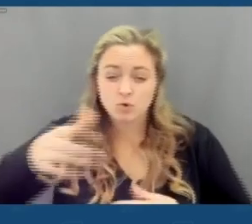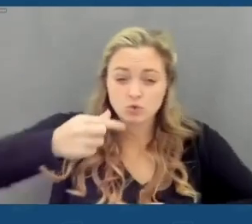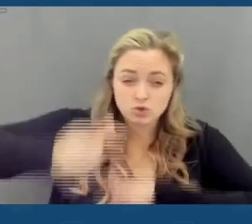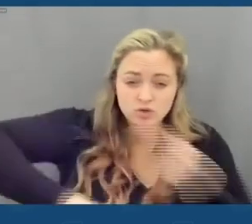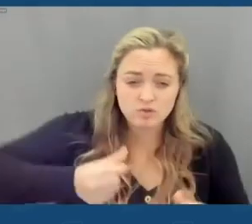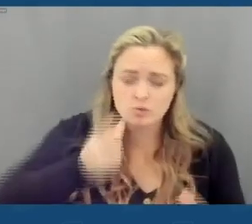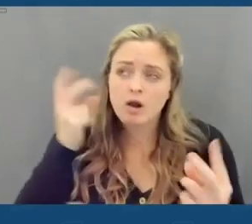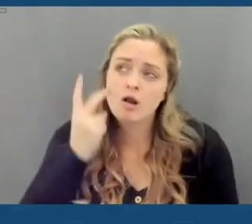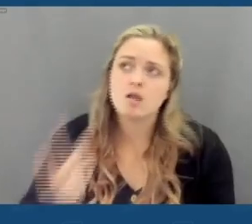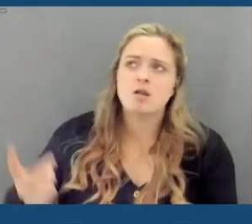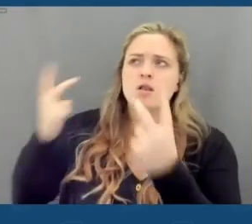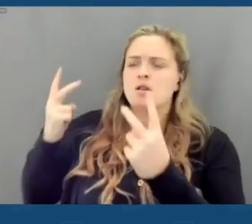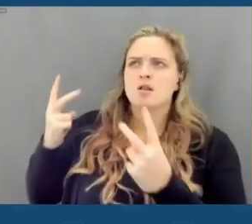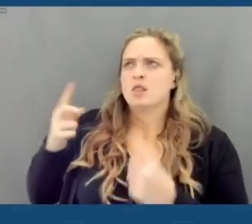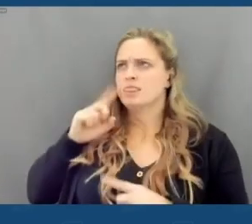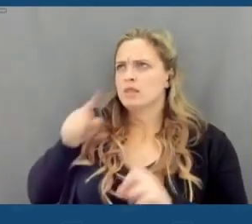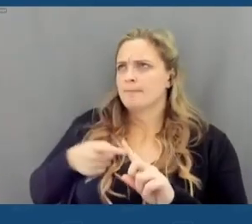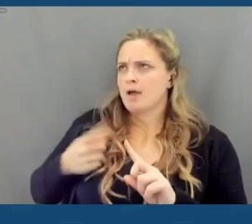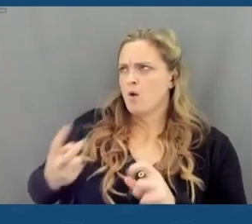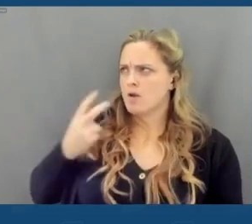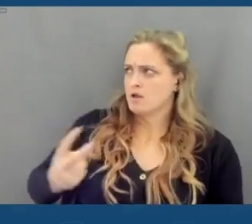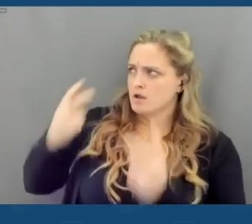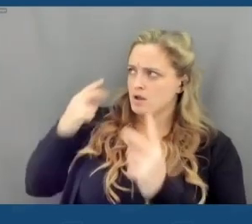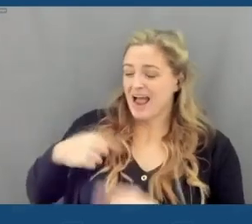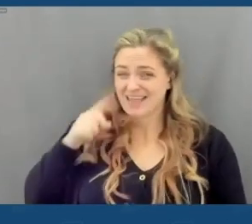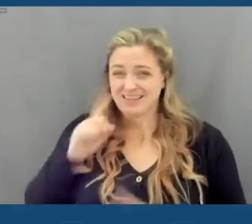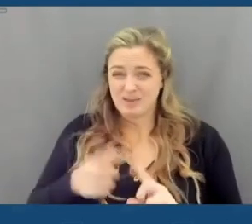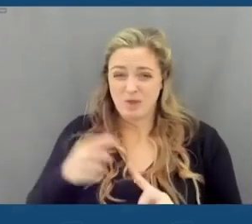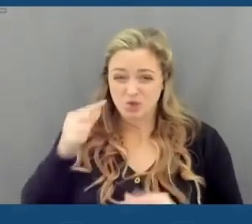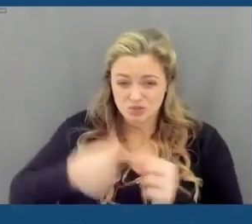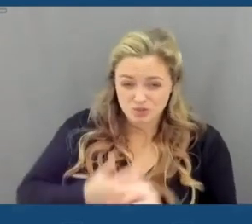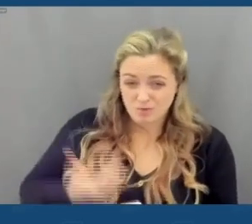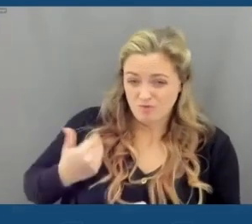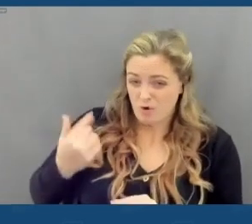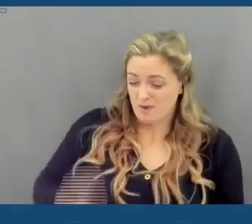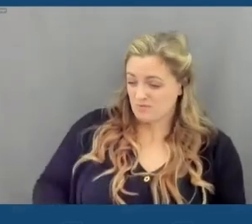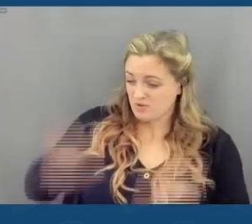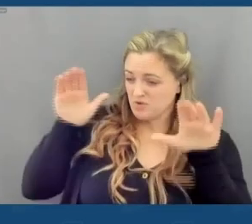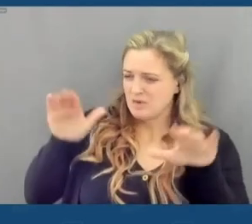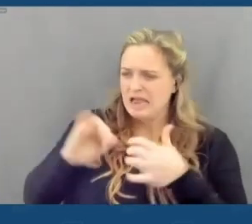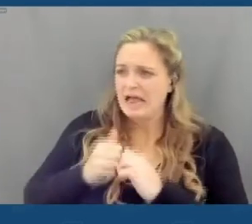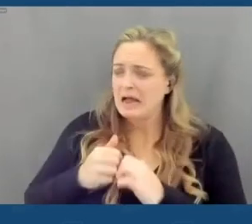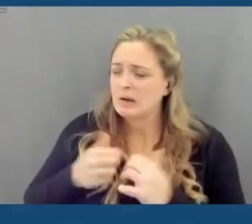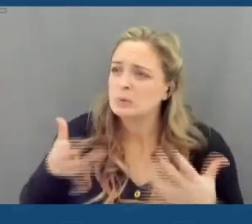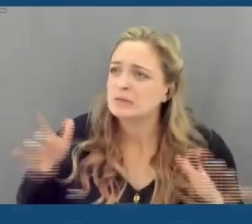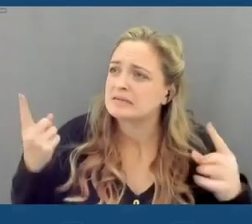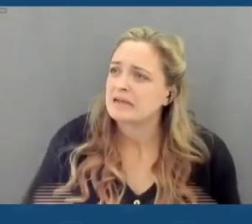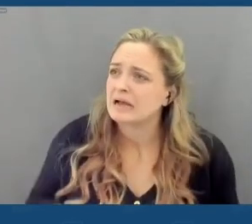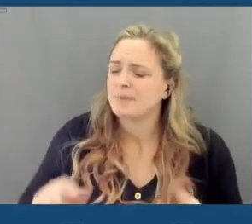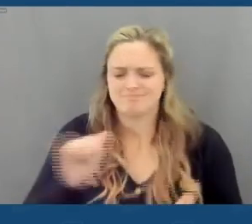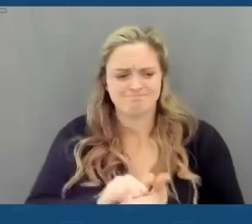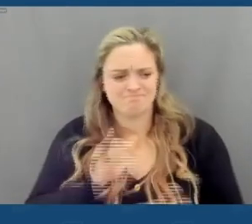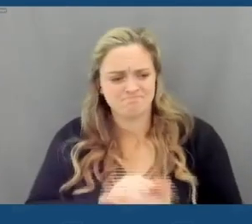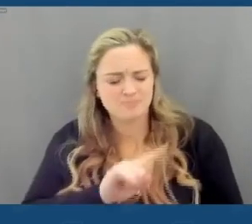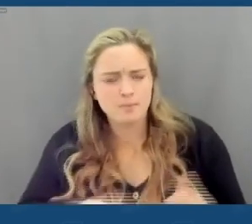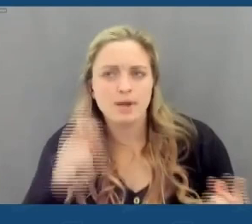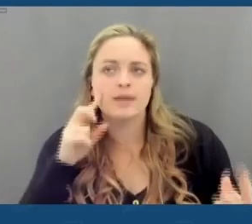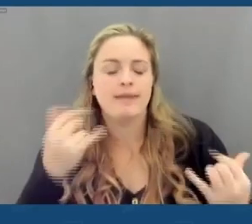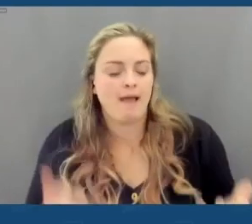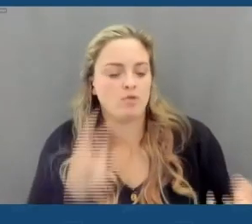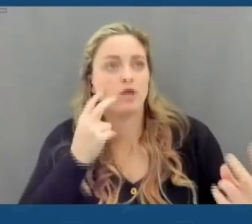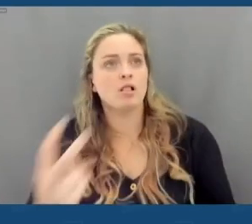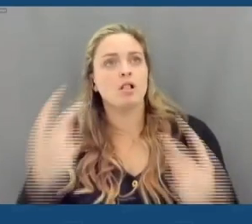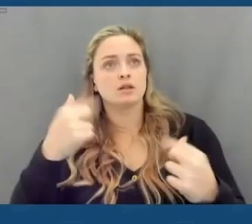say, what were you thinking? Like I look back to the generation that I grew up in, saying, how could you let this happen? They'll look back at us with